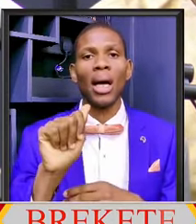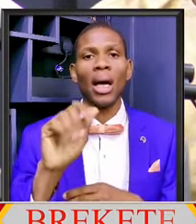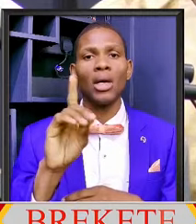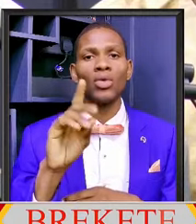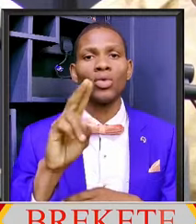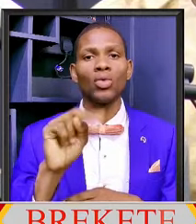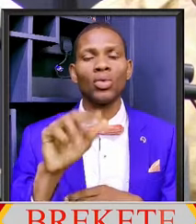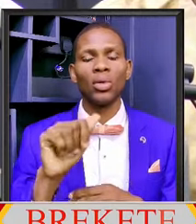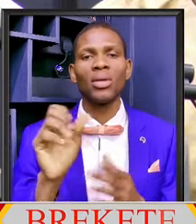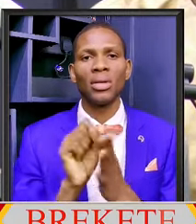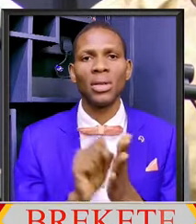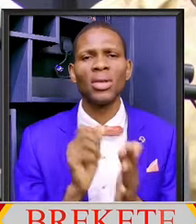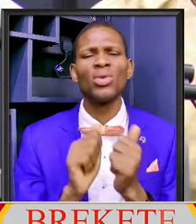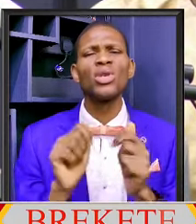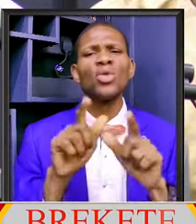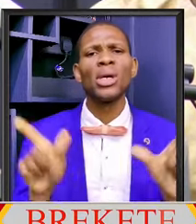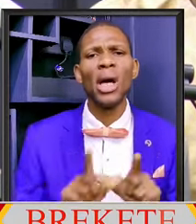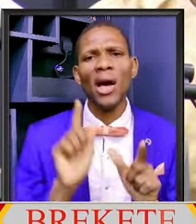Kaduna State. Which local government?